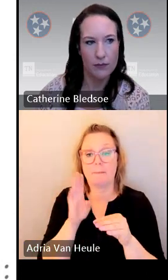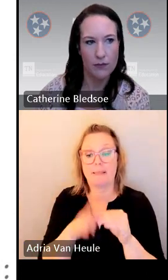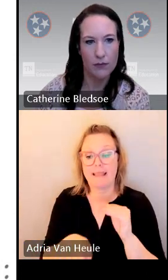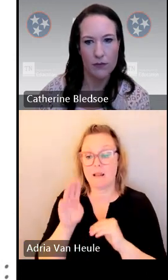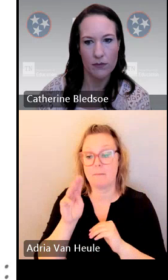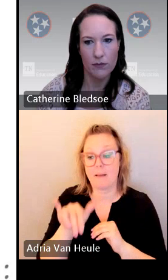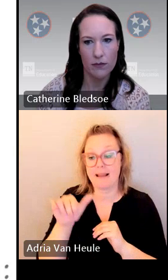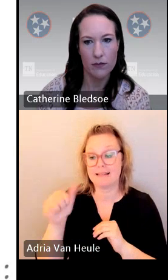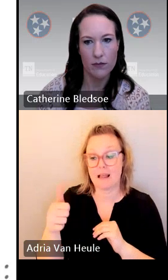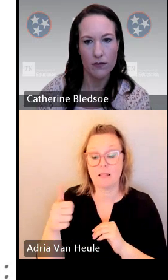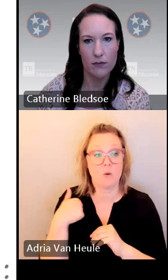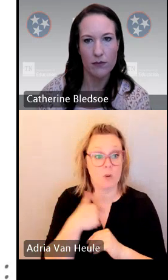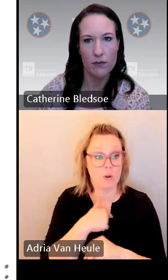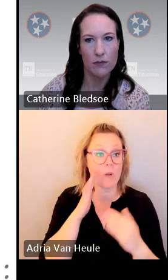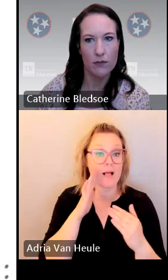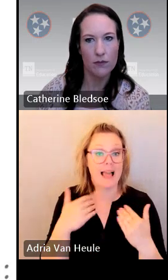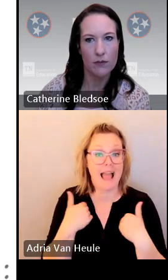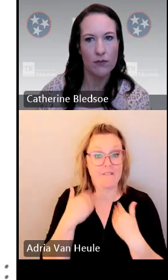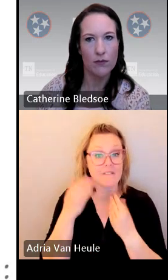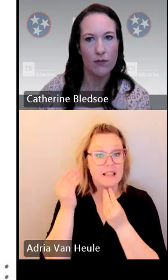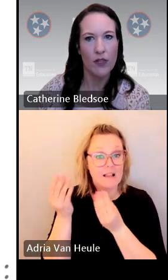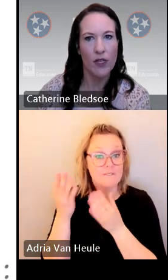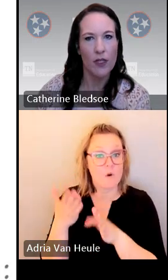prior to that?